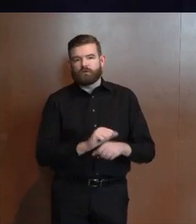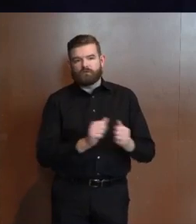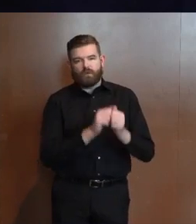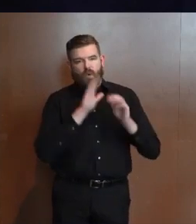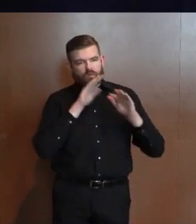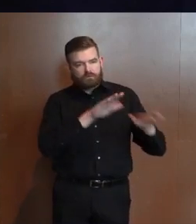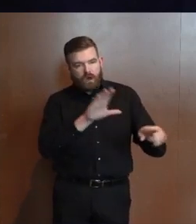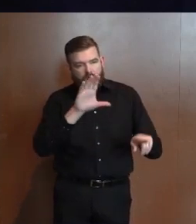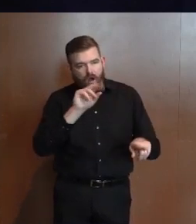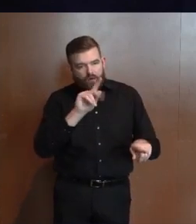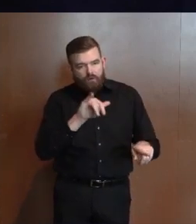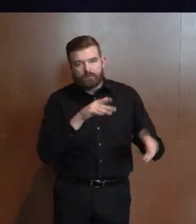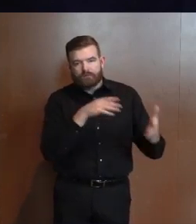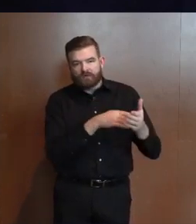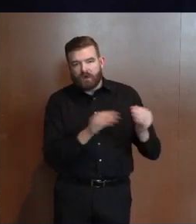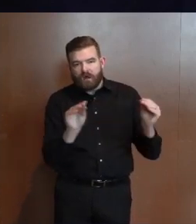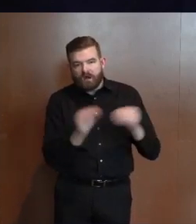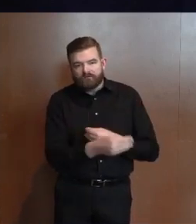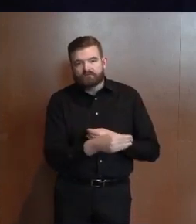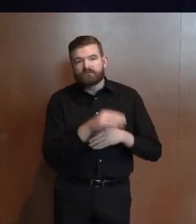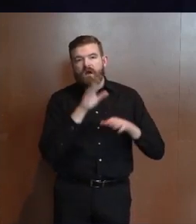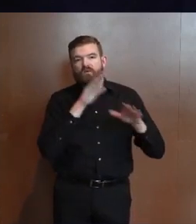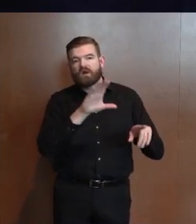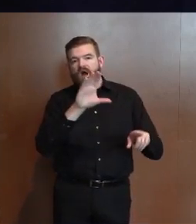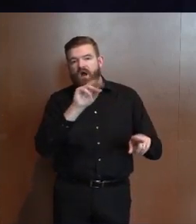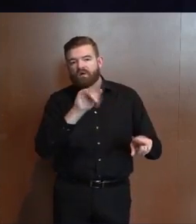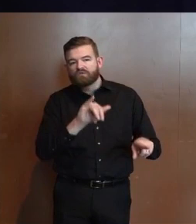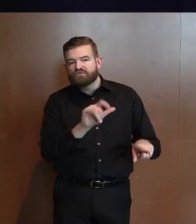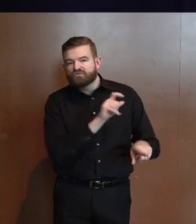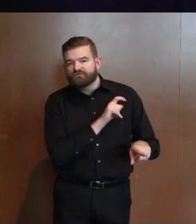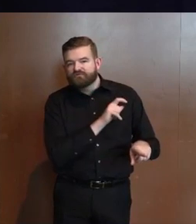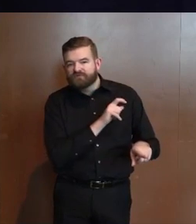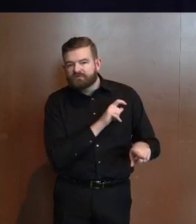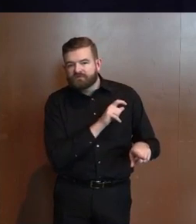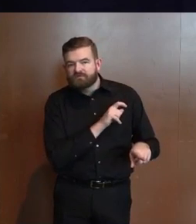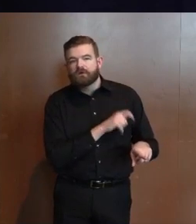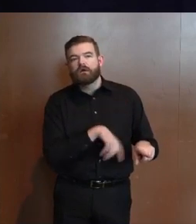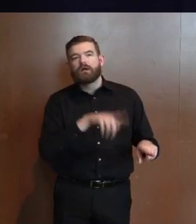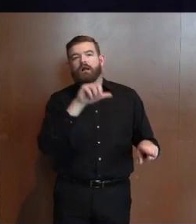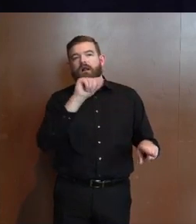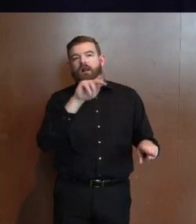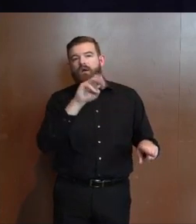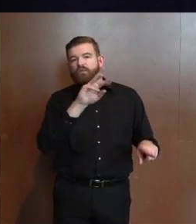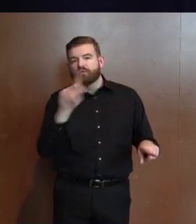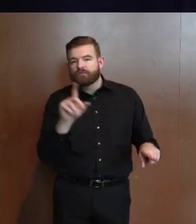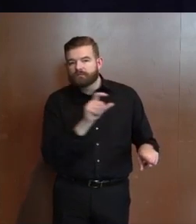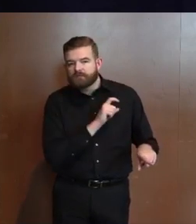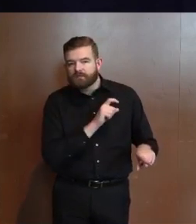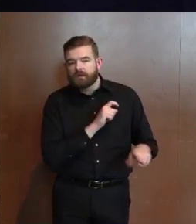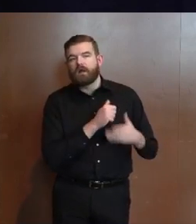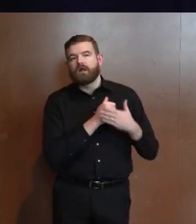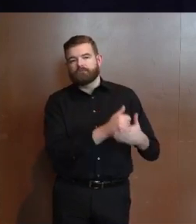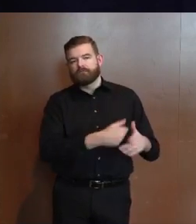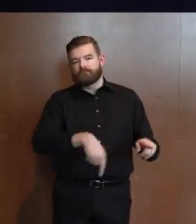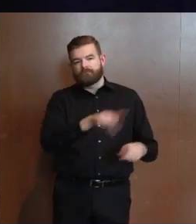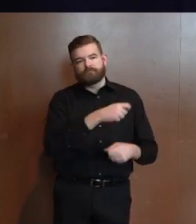Office, the Ocean County Sheriff's Department, and the Lakewood Police Department to supplement their efforts in an effort to